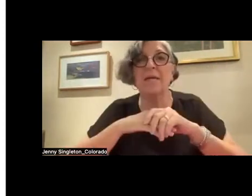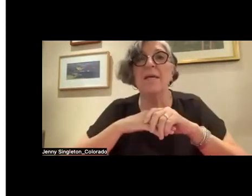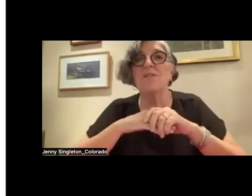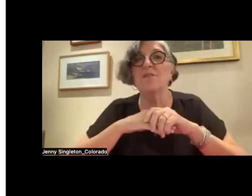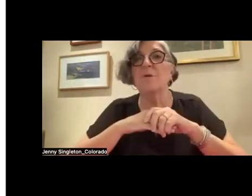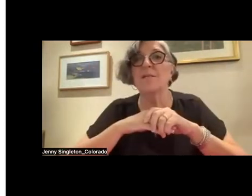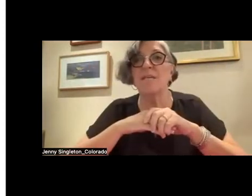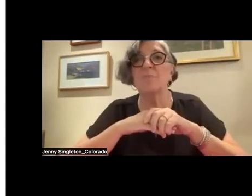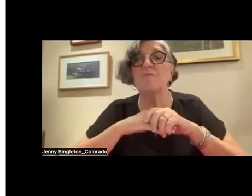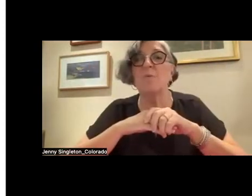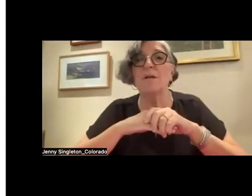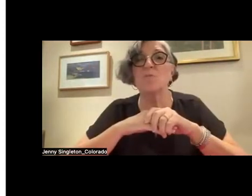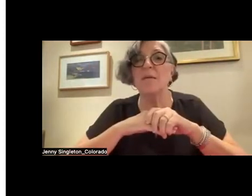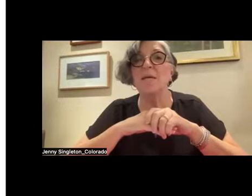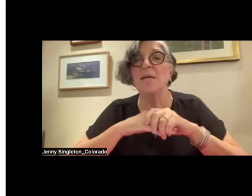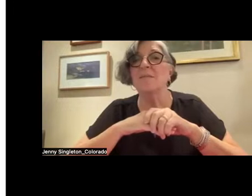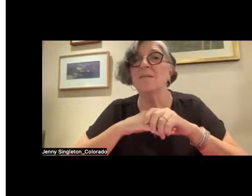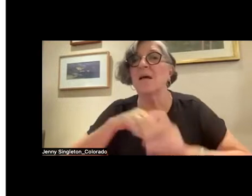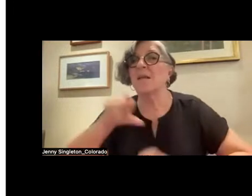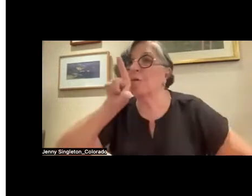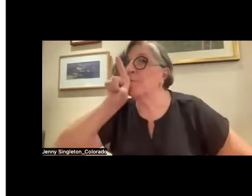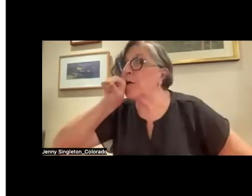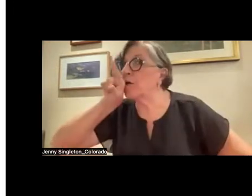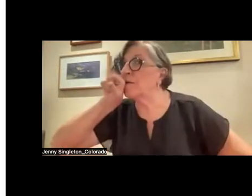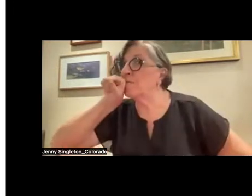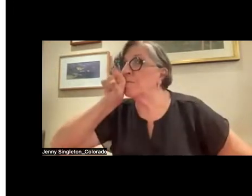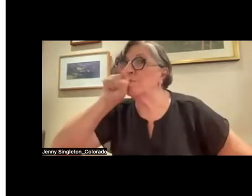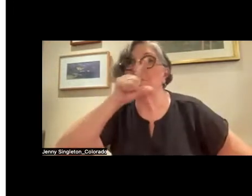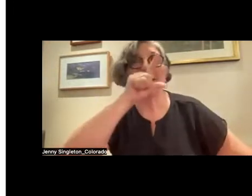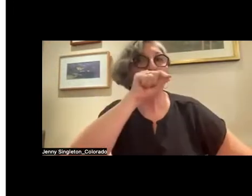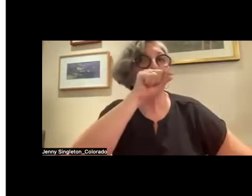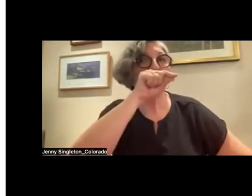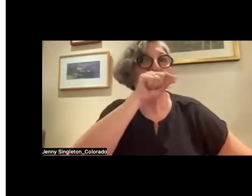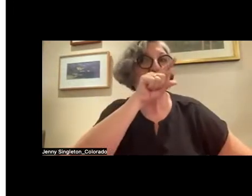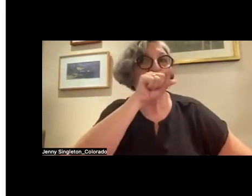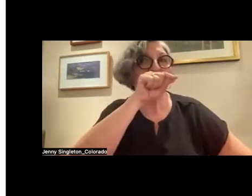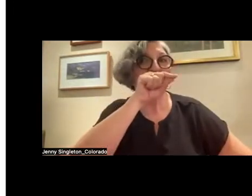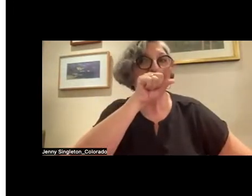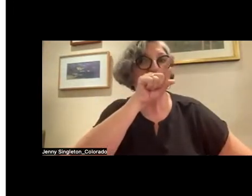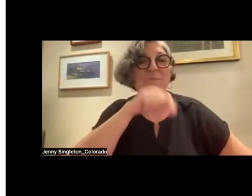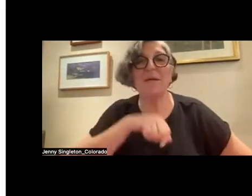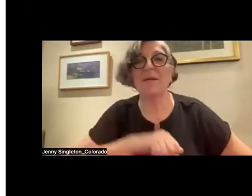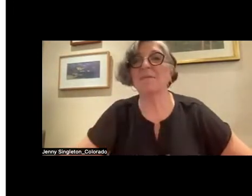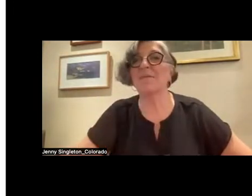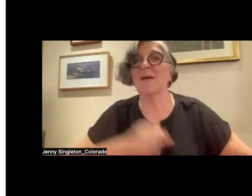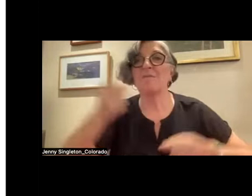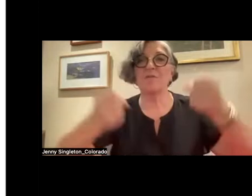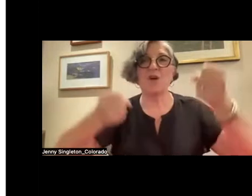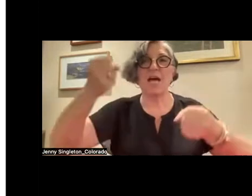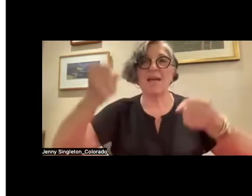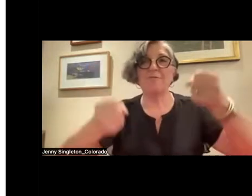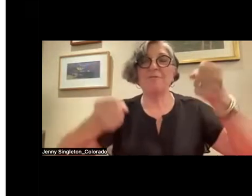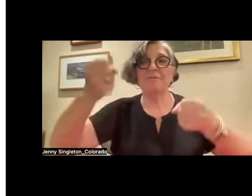iconic. So for example, if you watch me, the sign for bird, okay, so that looks like a bird beak, the sign